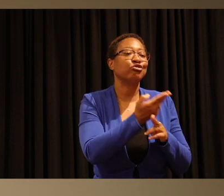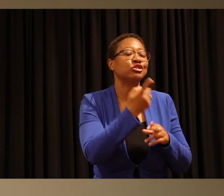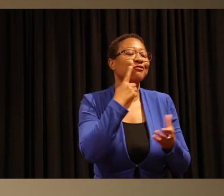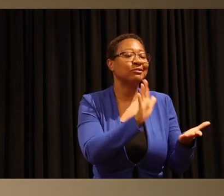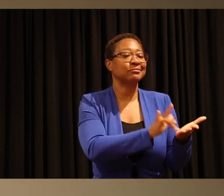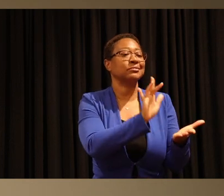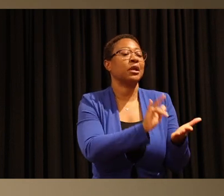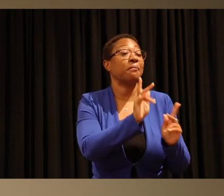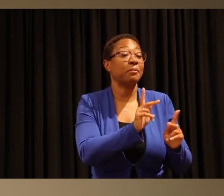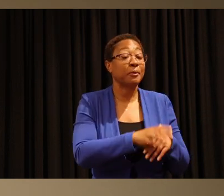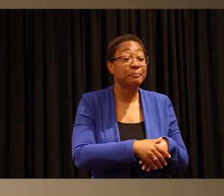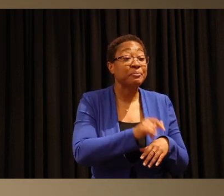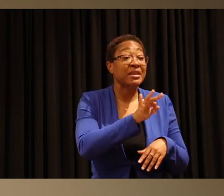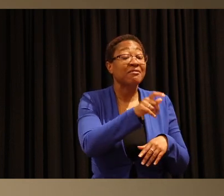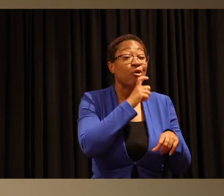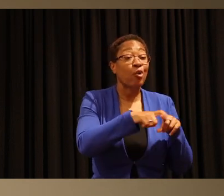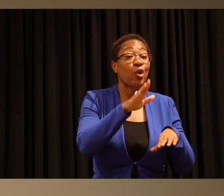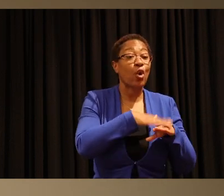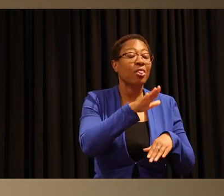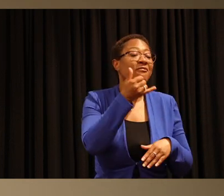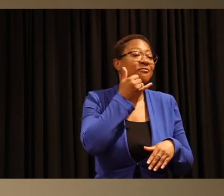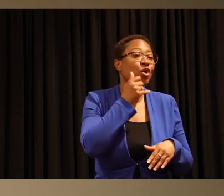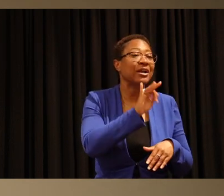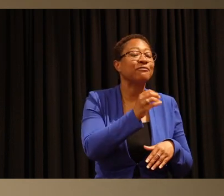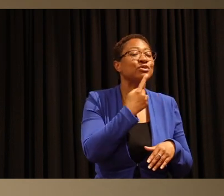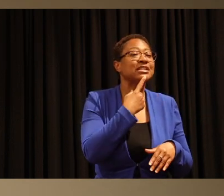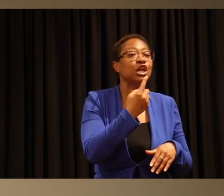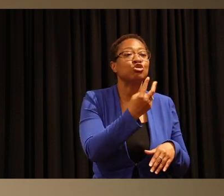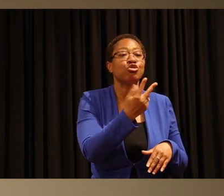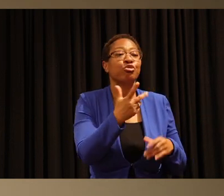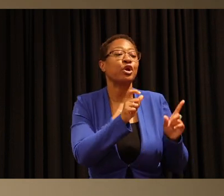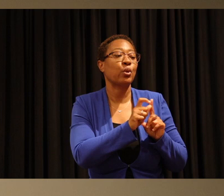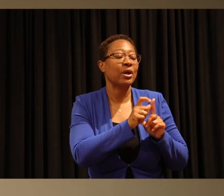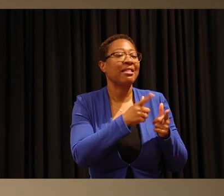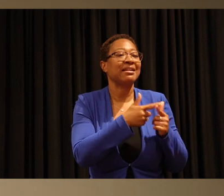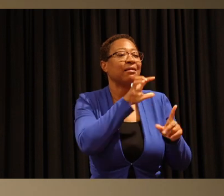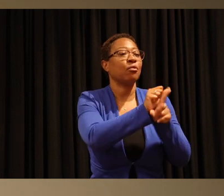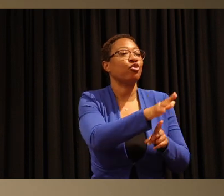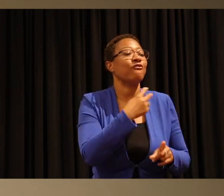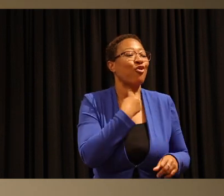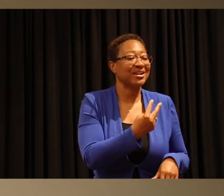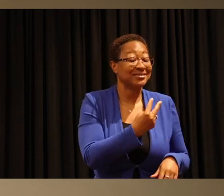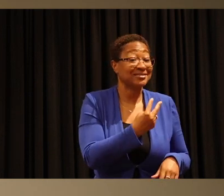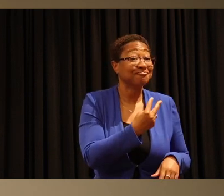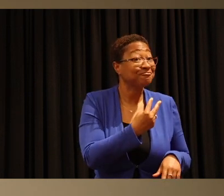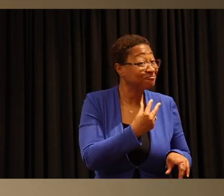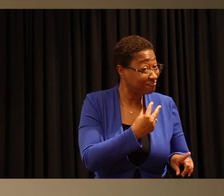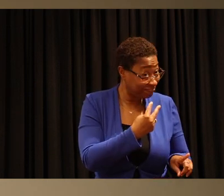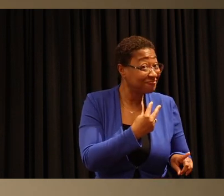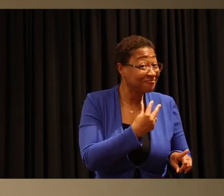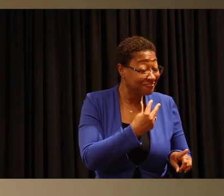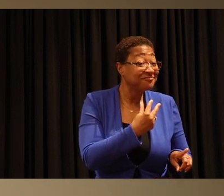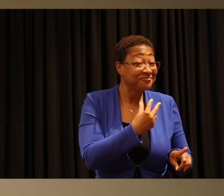And if they call you on the phone and they get you to say just two or three words, they have your voice. They can grab